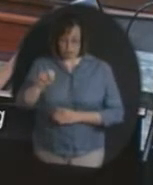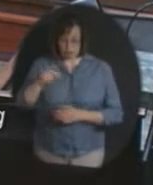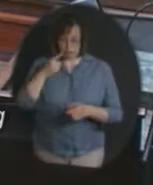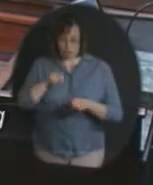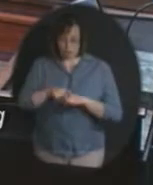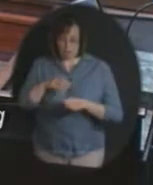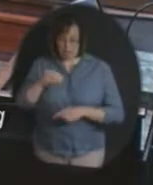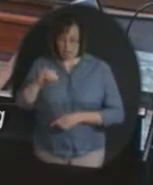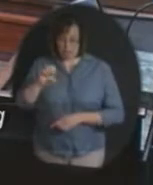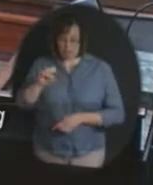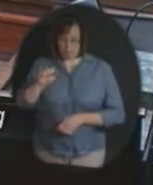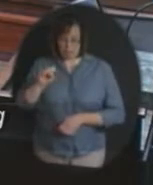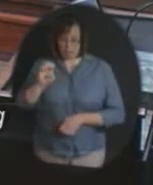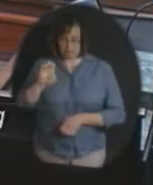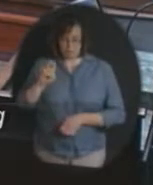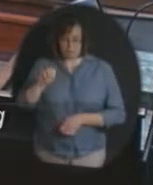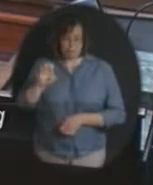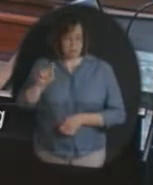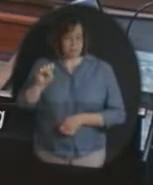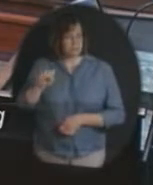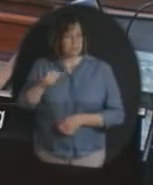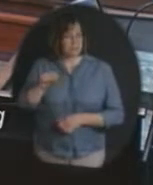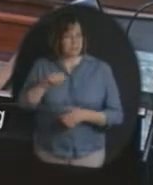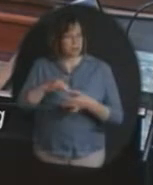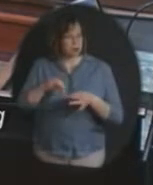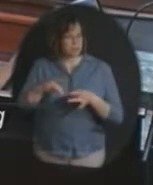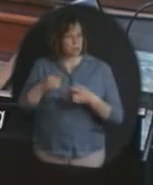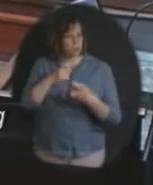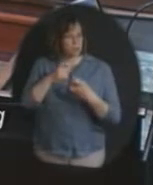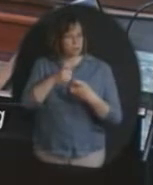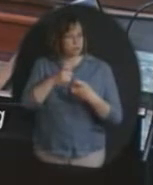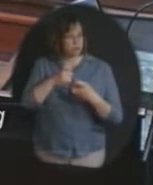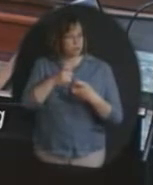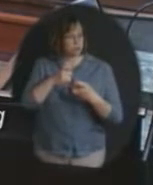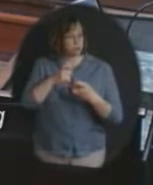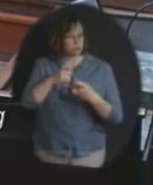and easements. Comments or questions?